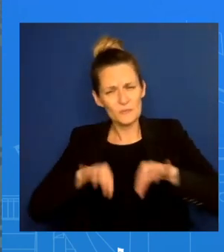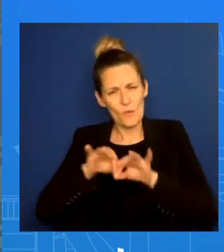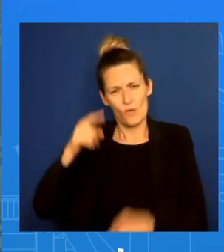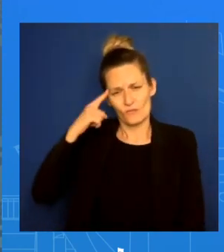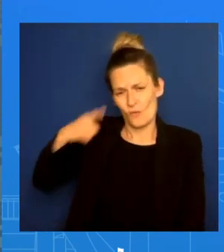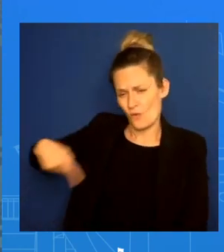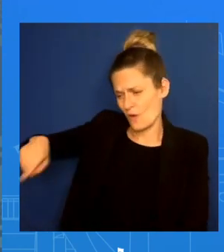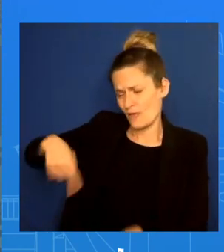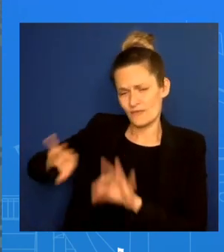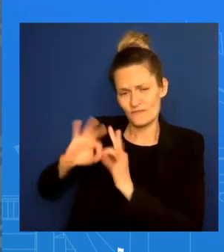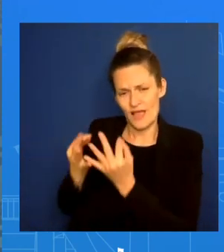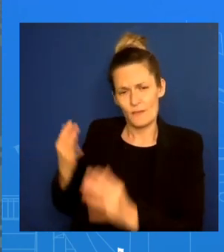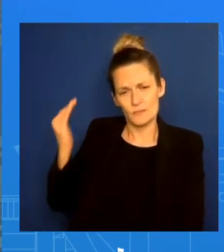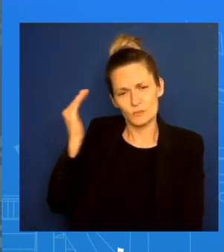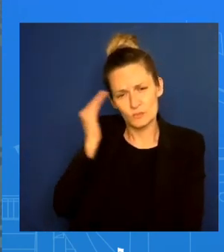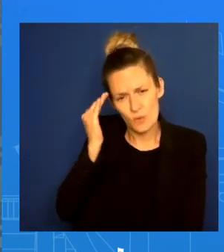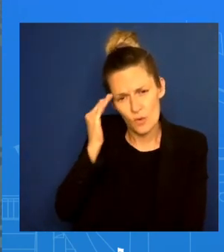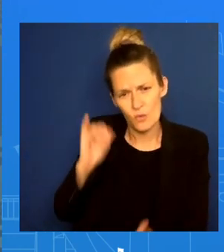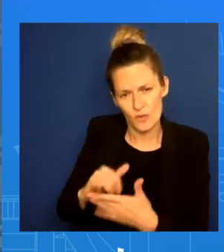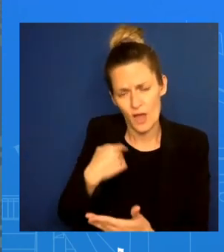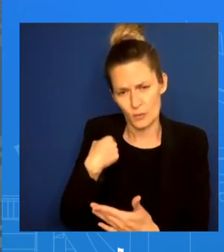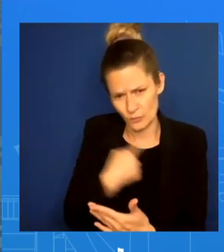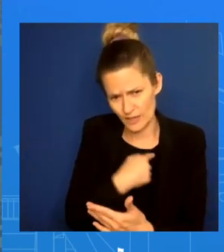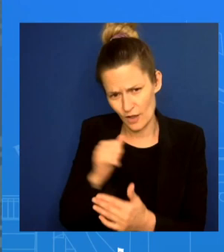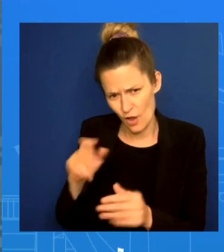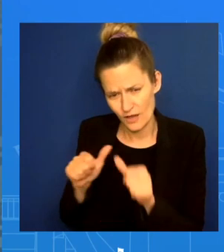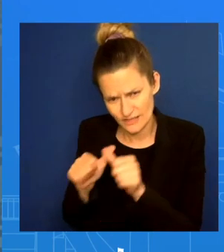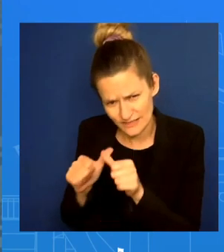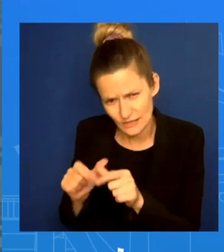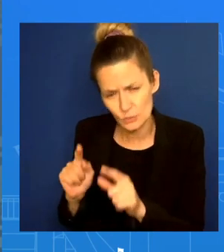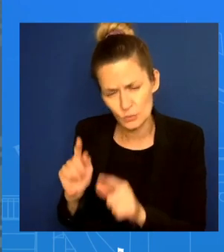And we think making it clear that